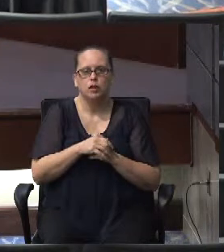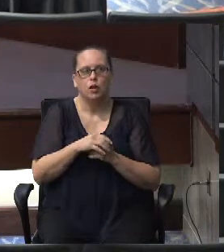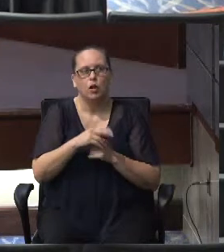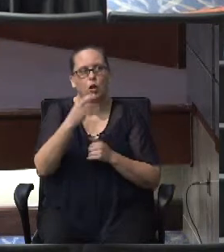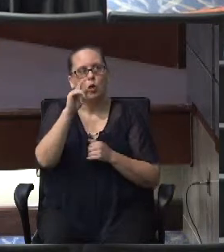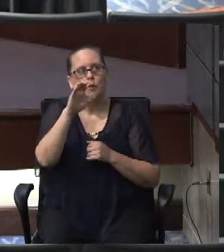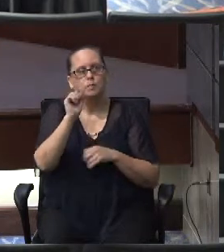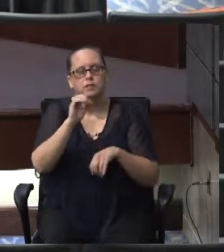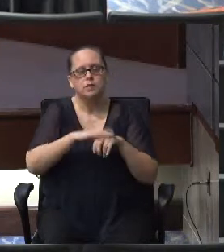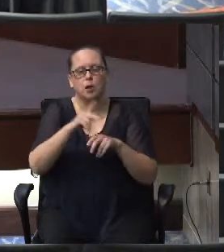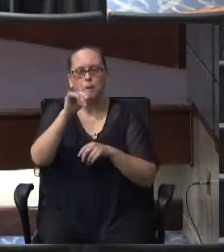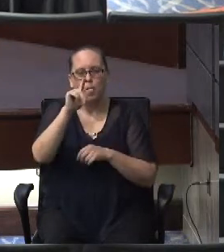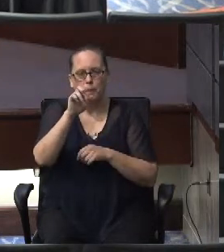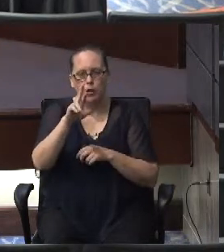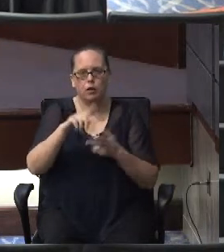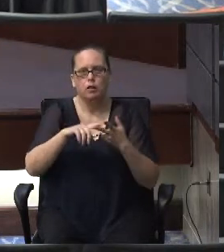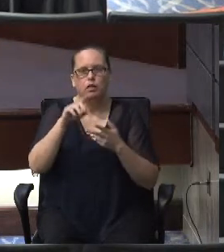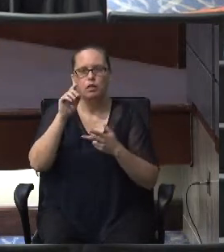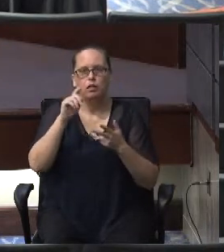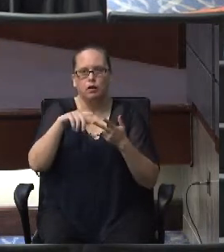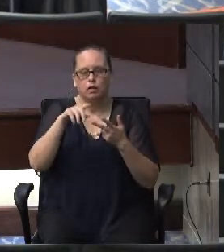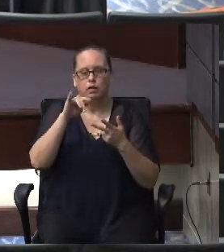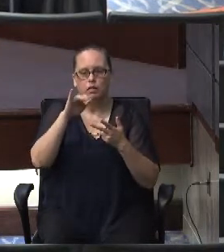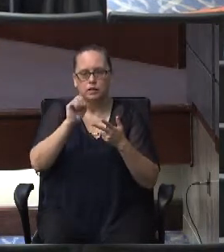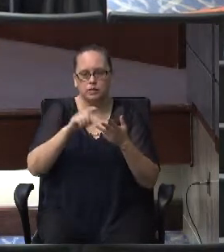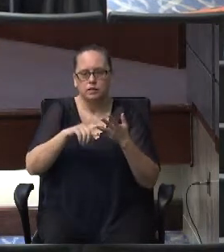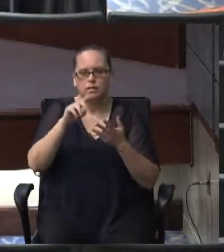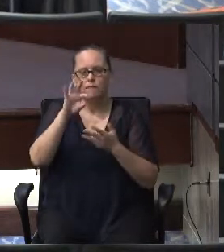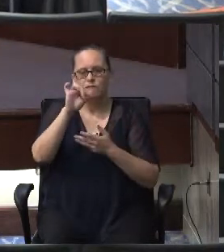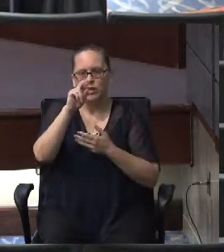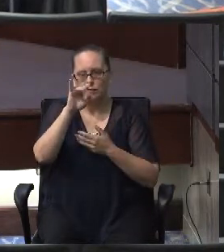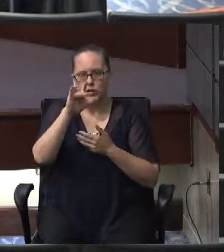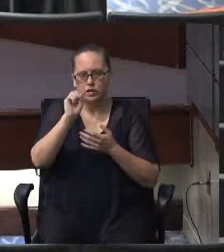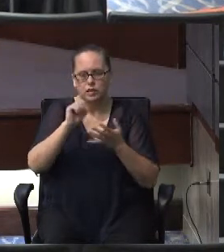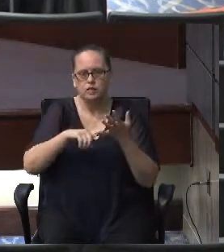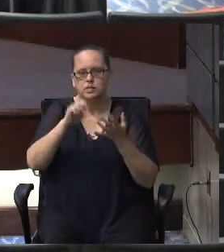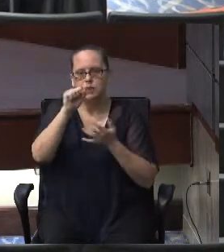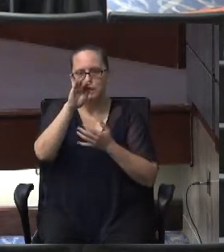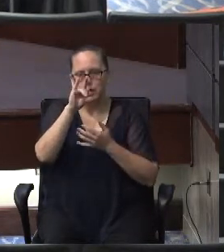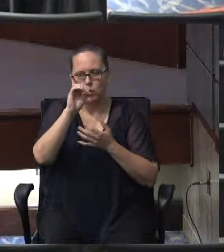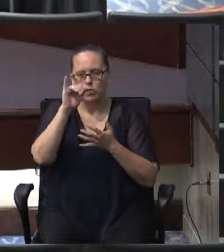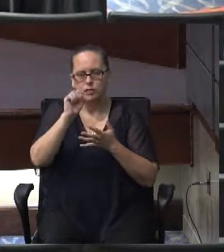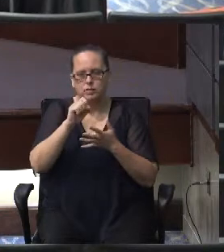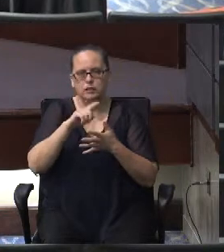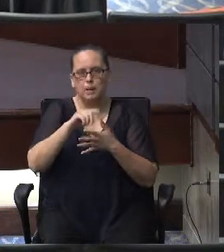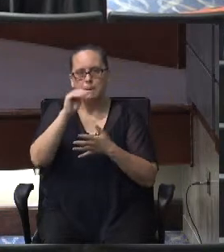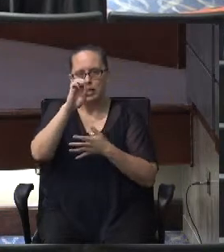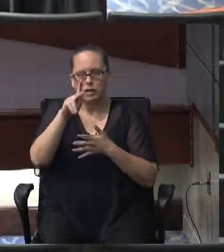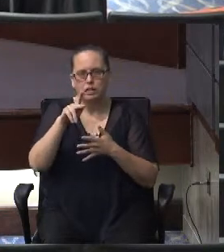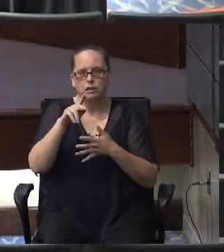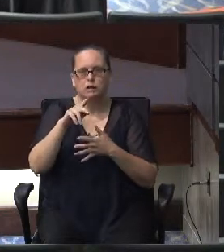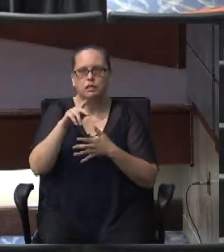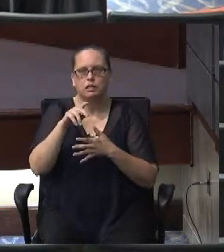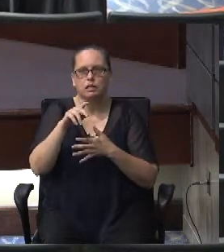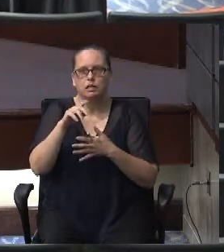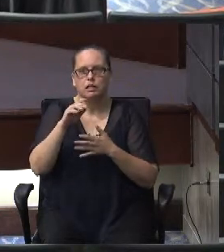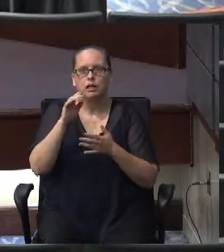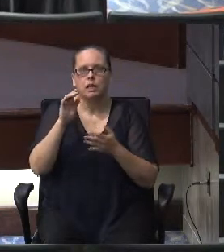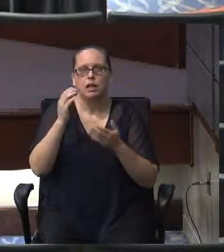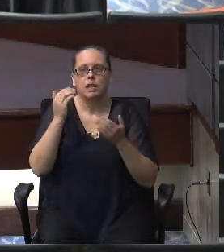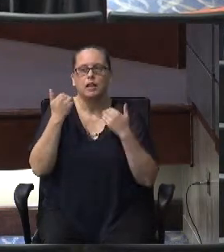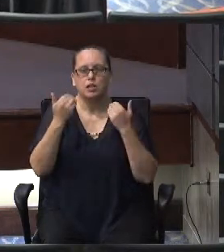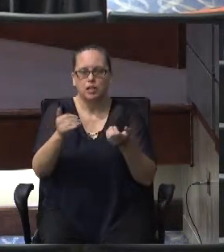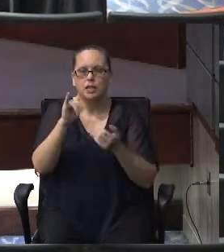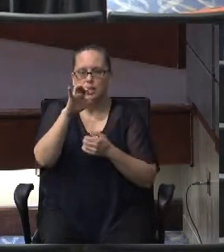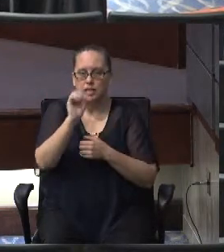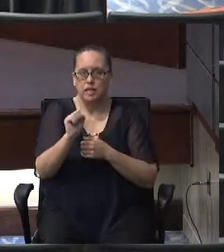Holmes. Aye. Palmer. Aye. Porterud. Yes. Fairfield. Yes. Sabido. Yes. Meek. Yes, that motion carries, and we'll move to